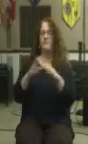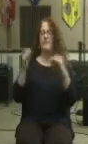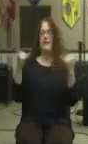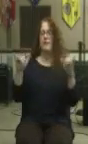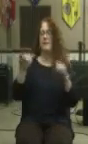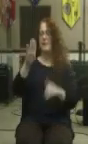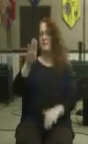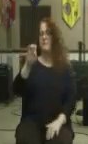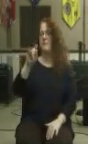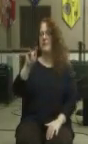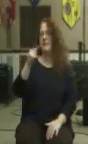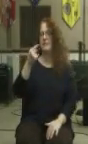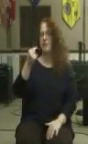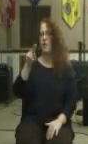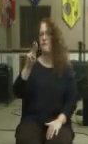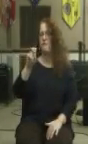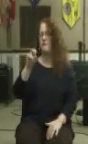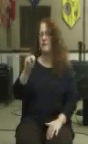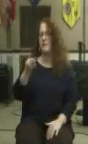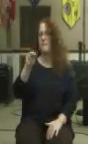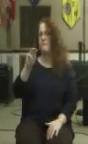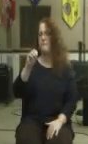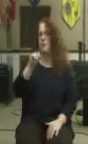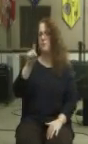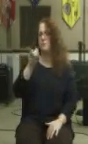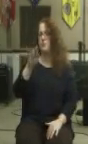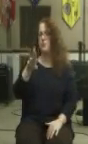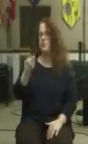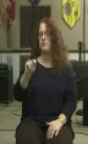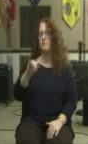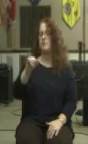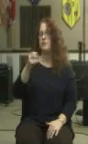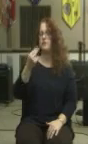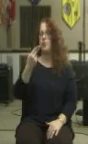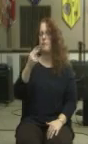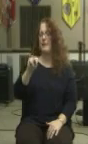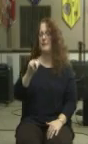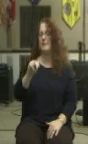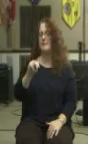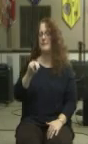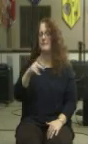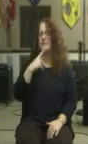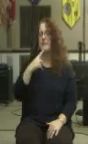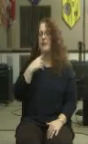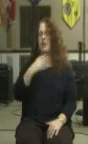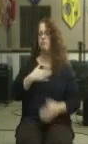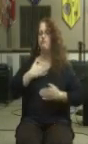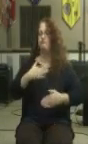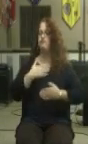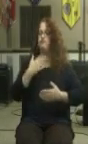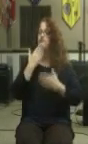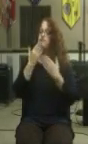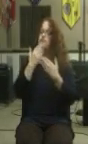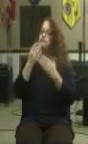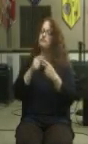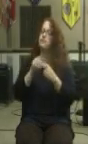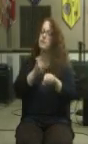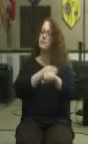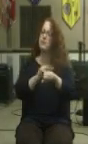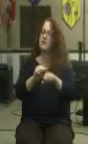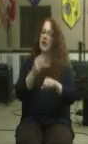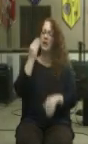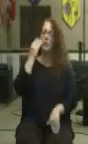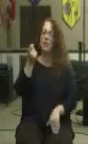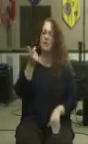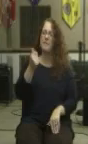Yeah, I played Beethoven. I played Mozart and Chopin. I appreciate their music.